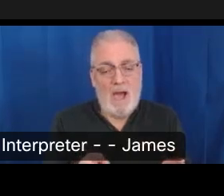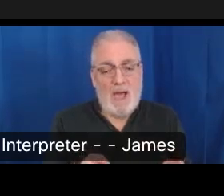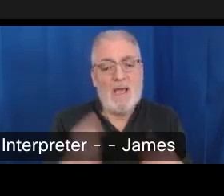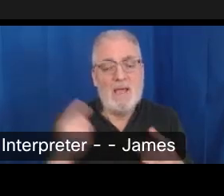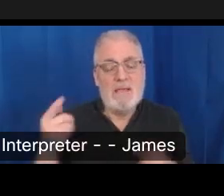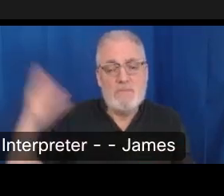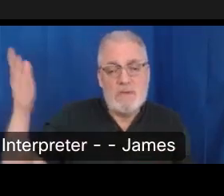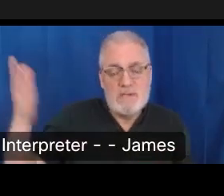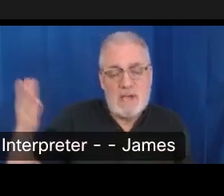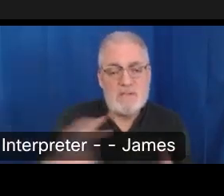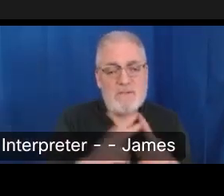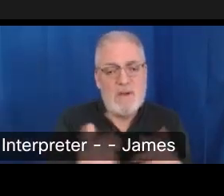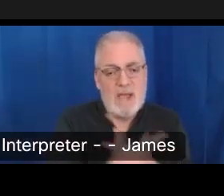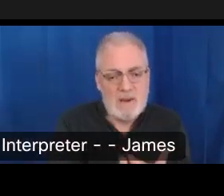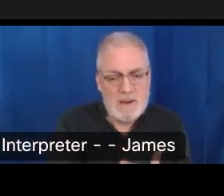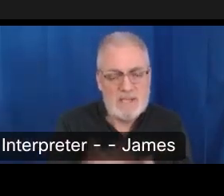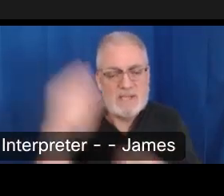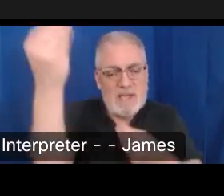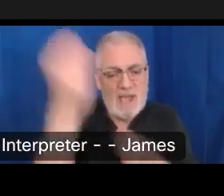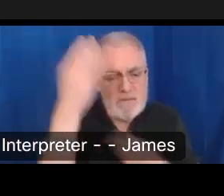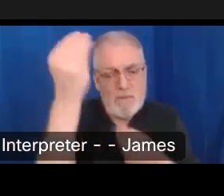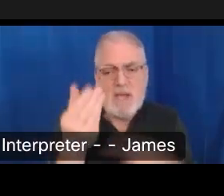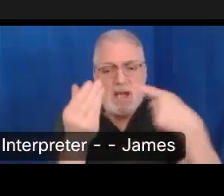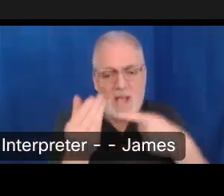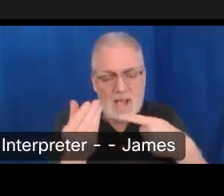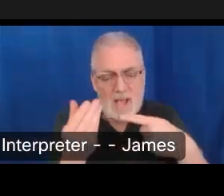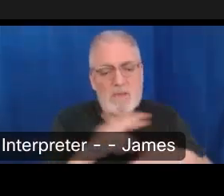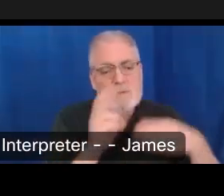That's all that presentation was to me.